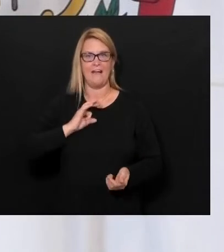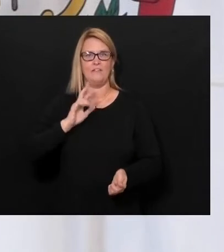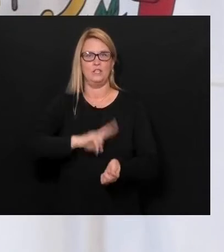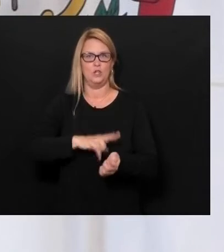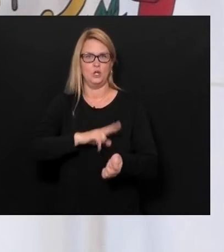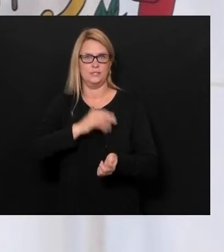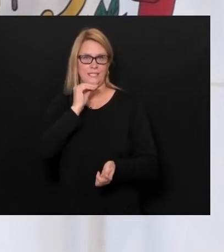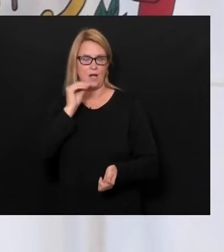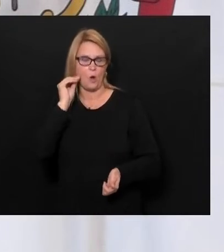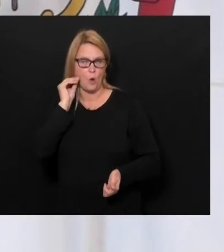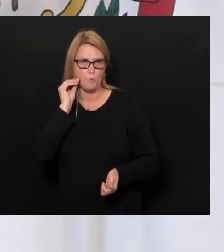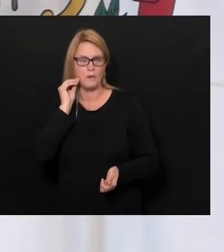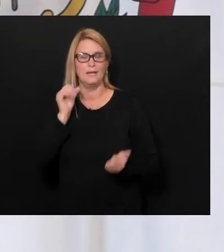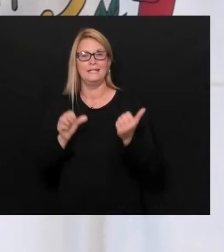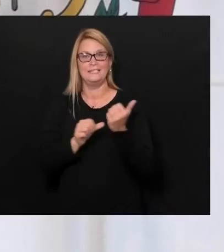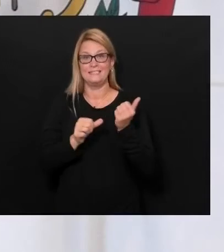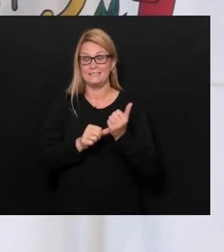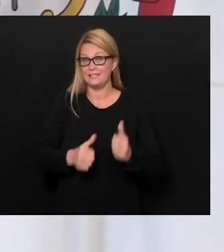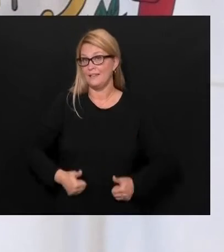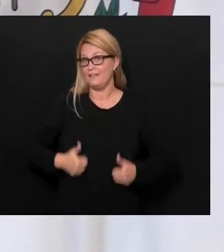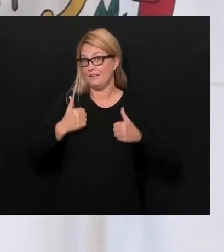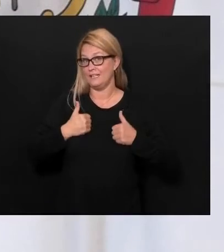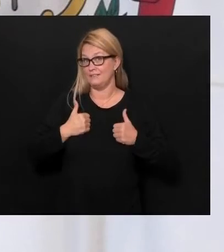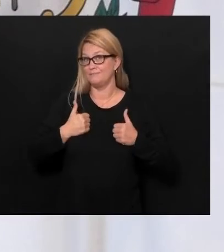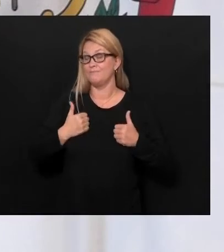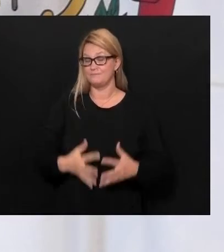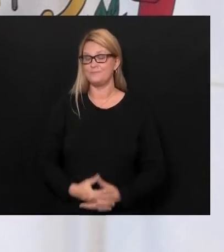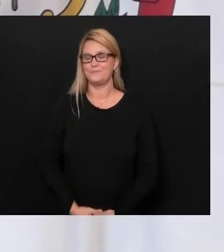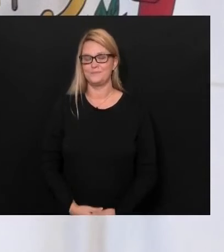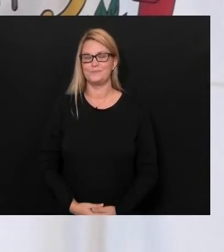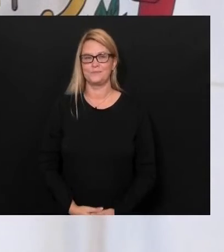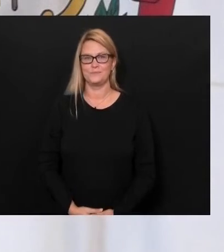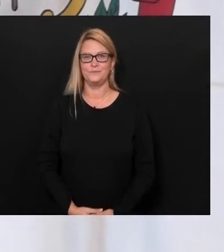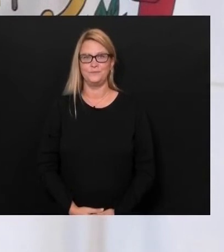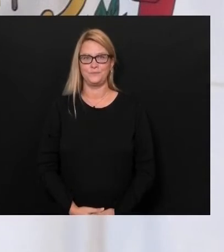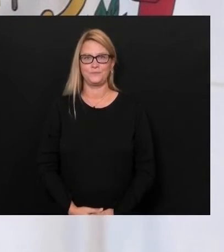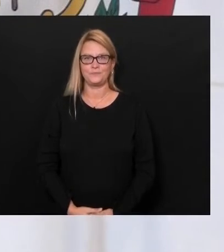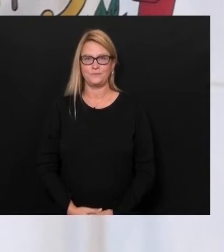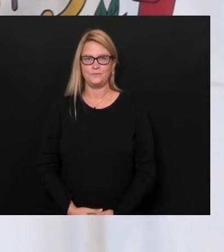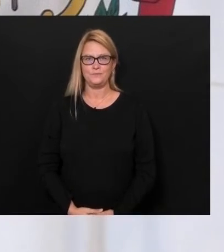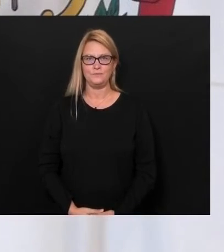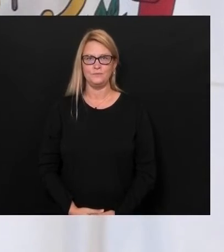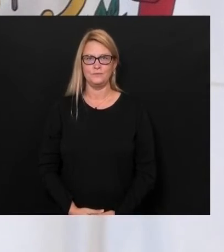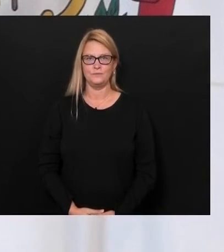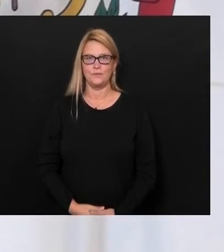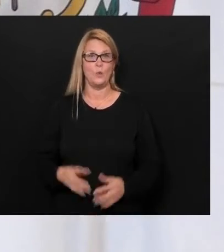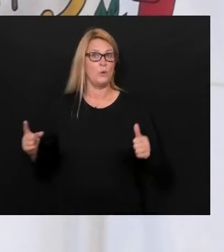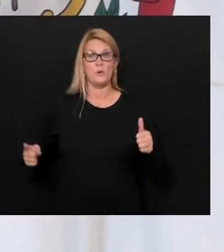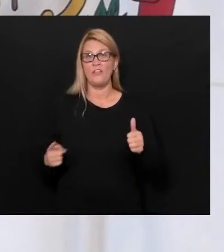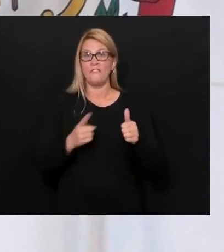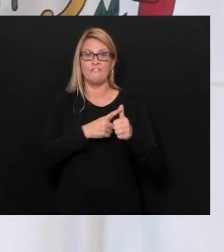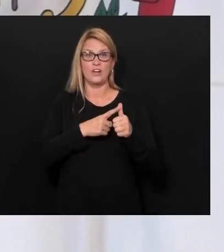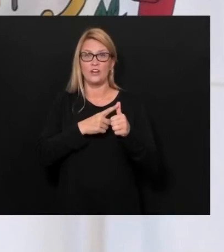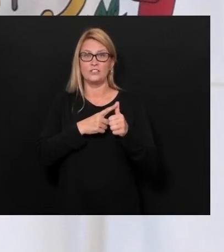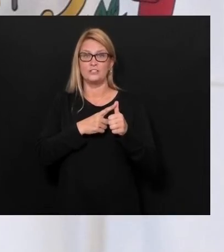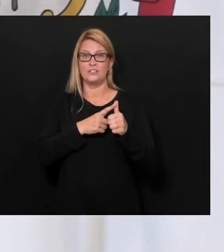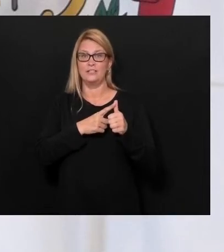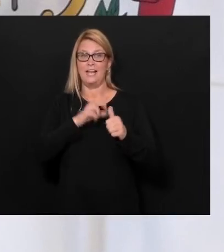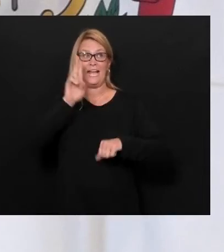facility staff and their residents. Now, look, we were the first in the nation to be able